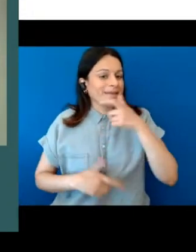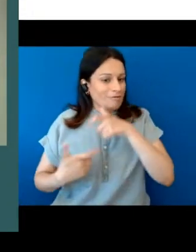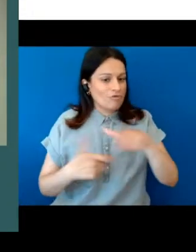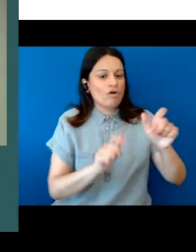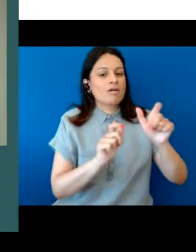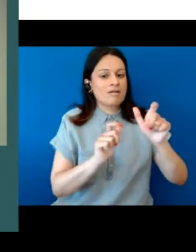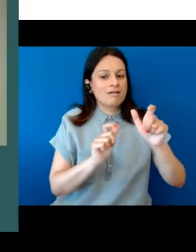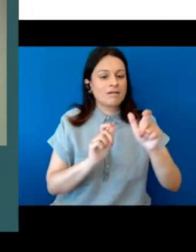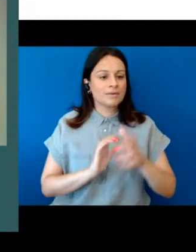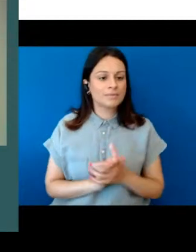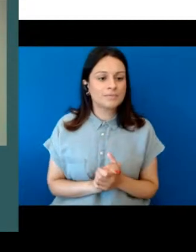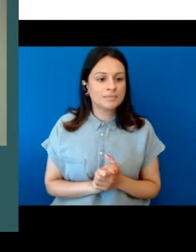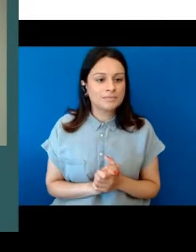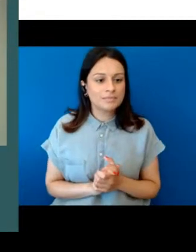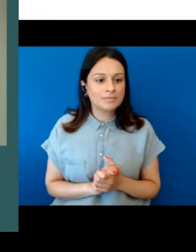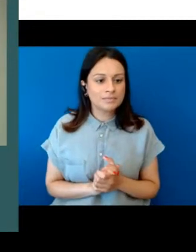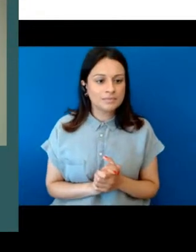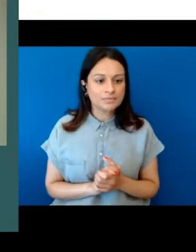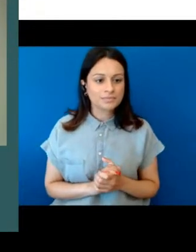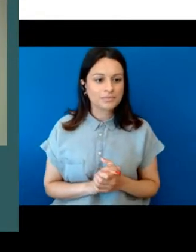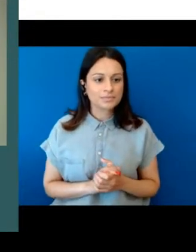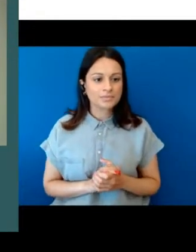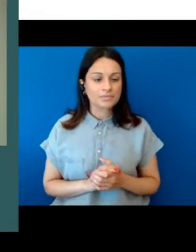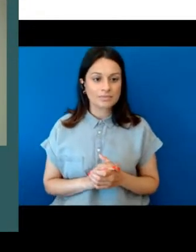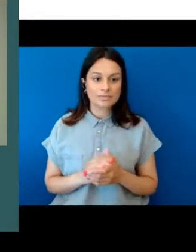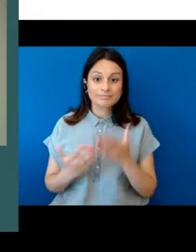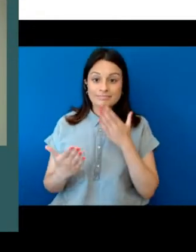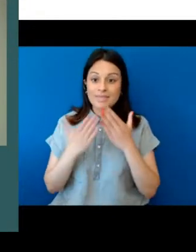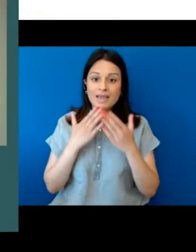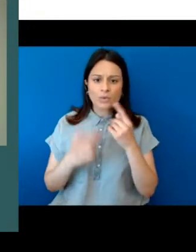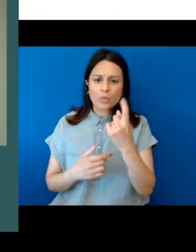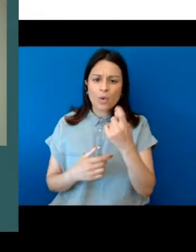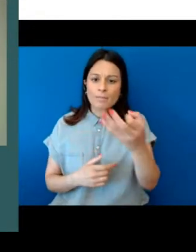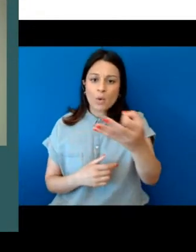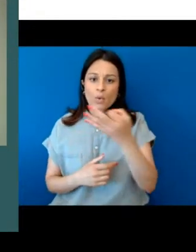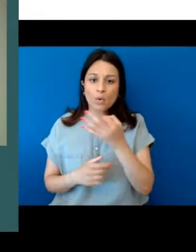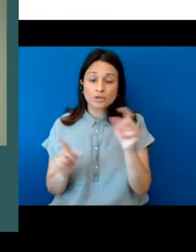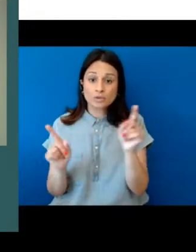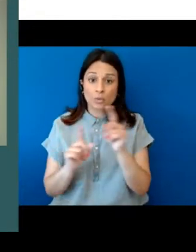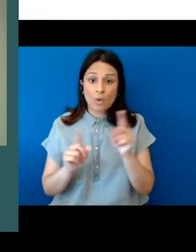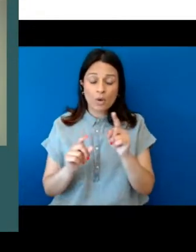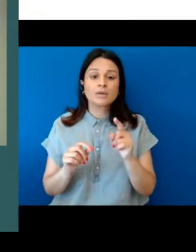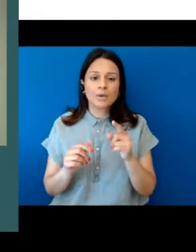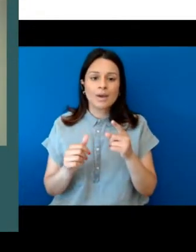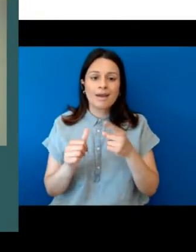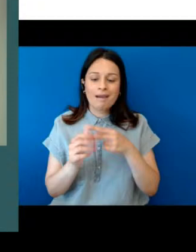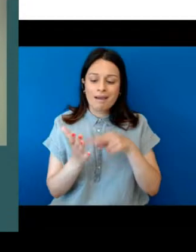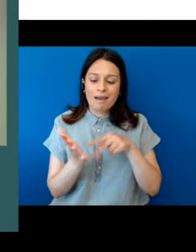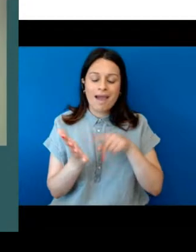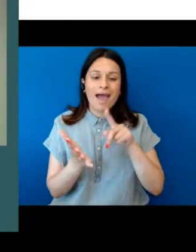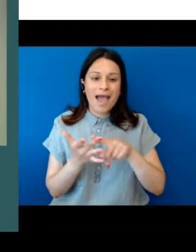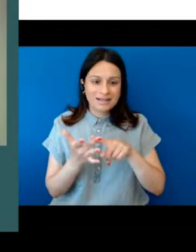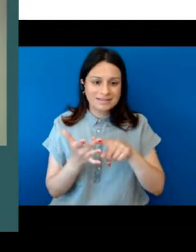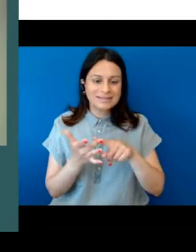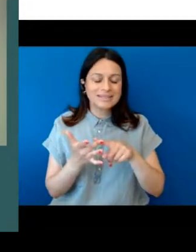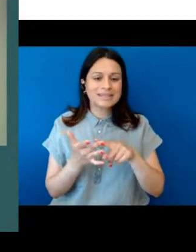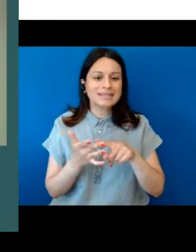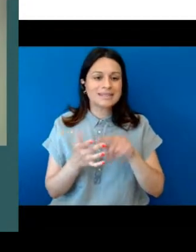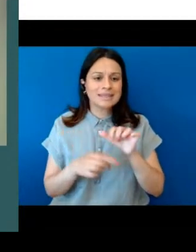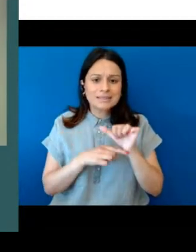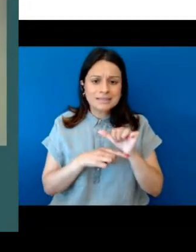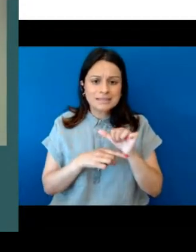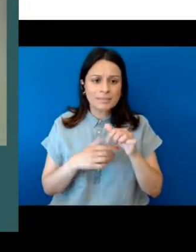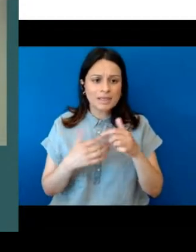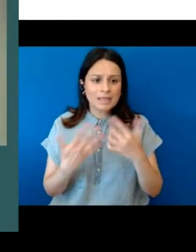Thank you. There's another question here. What antihistamines can be given in pregnancy? Are we talking sedating or